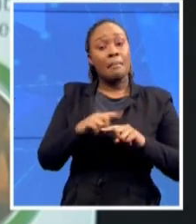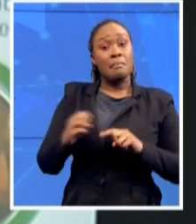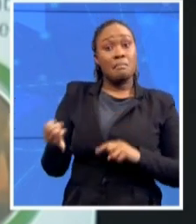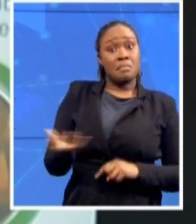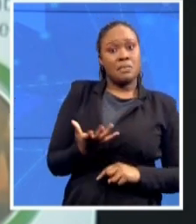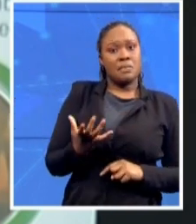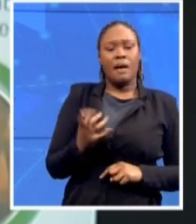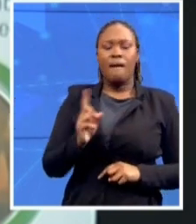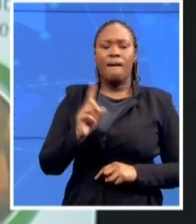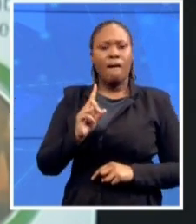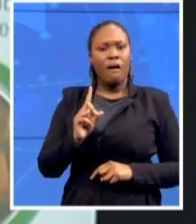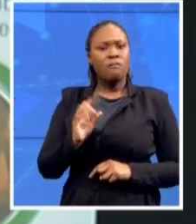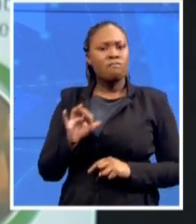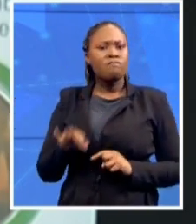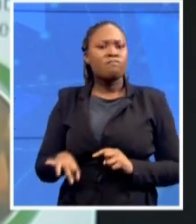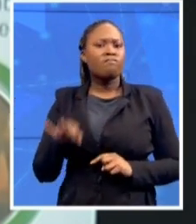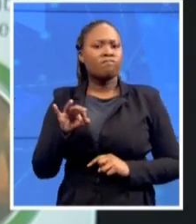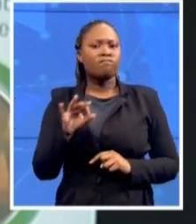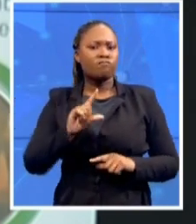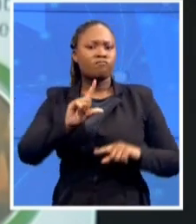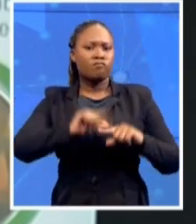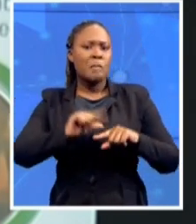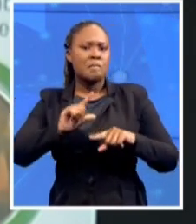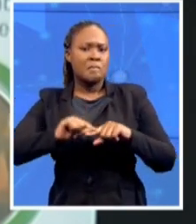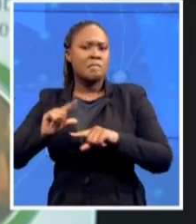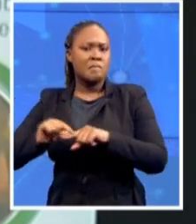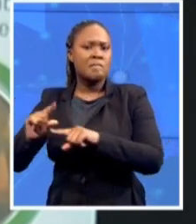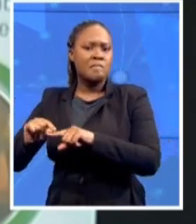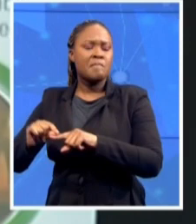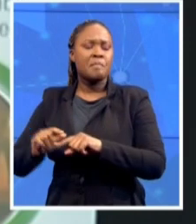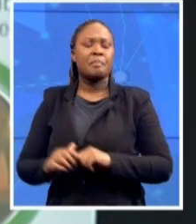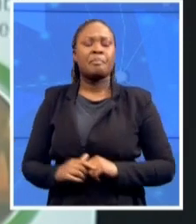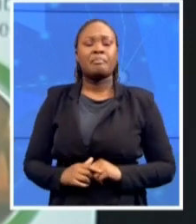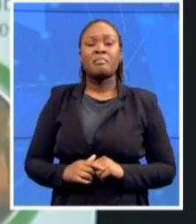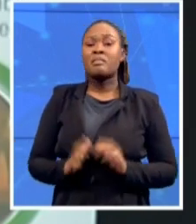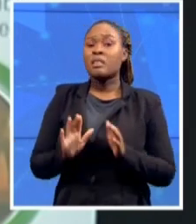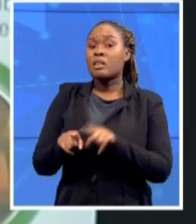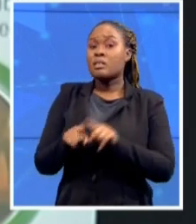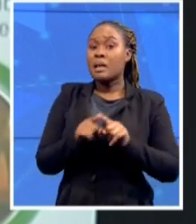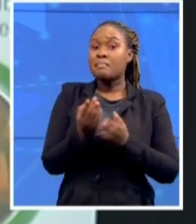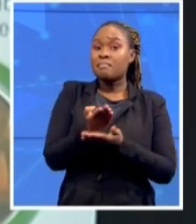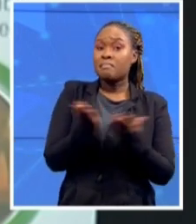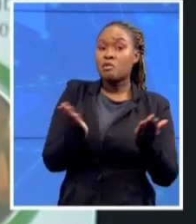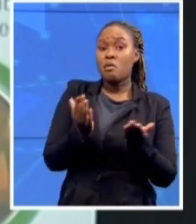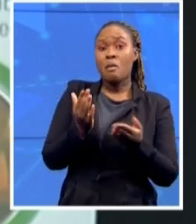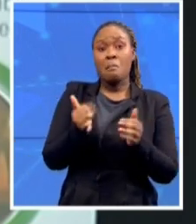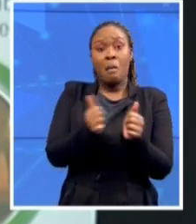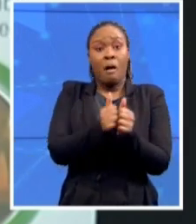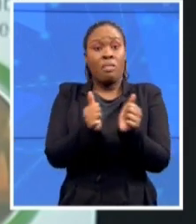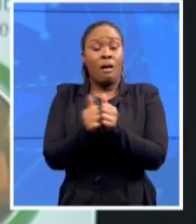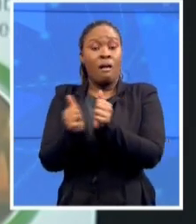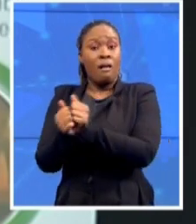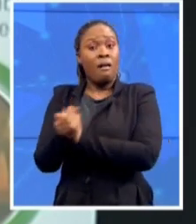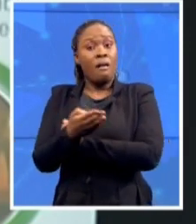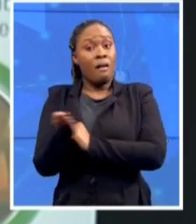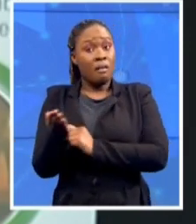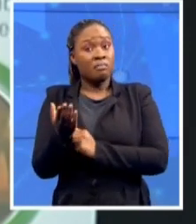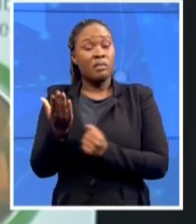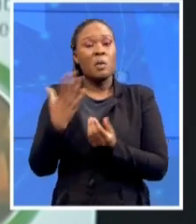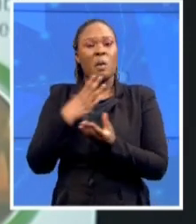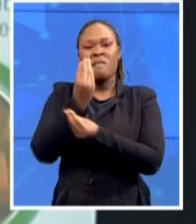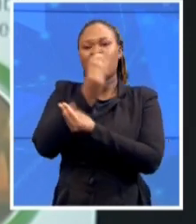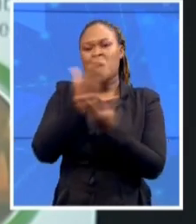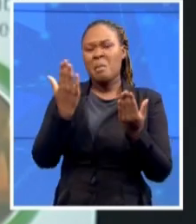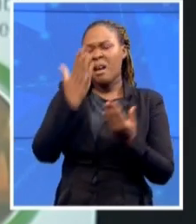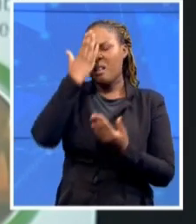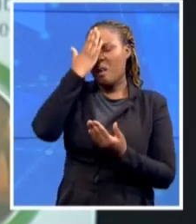to you as potential partners in the room. I'm aware that some projects are facing challenges, as we heard from one